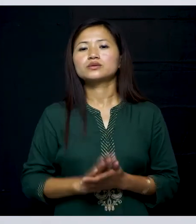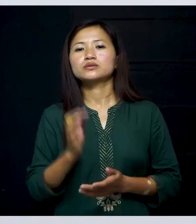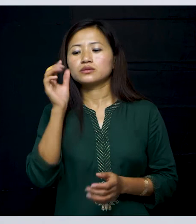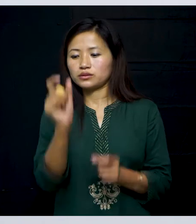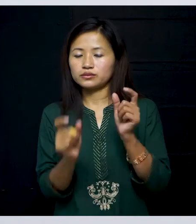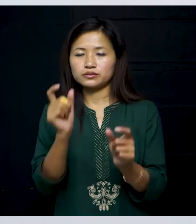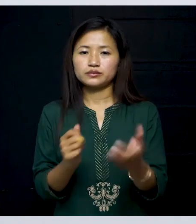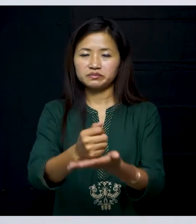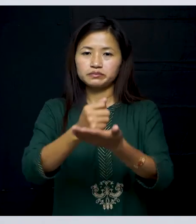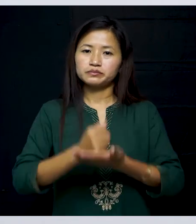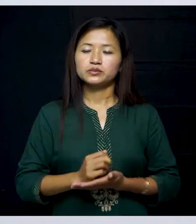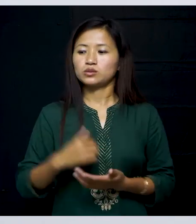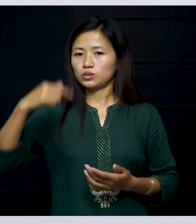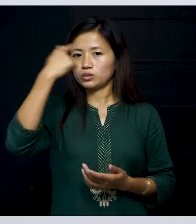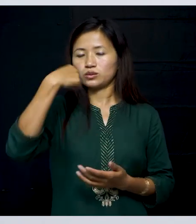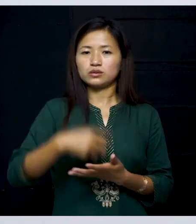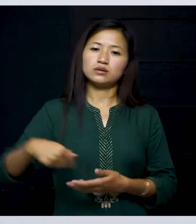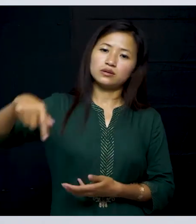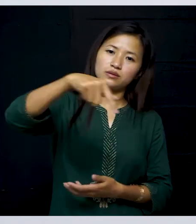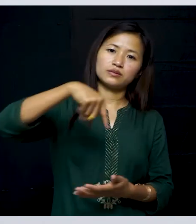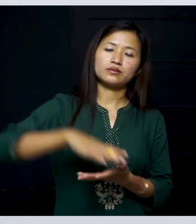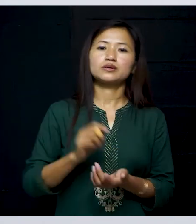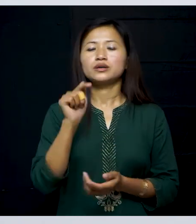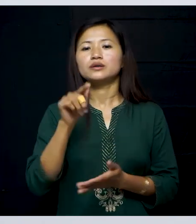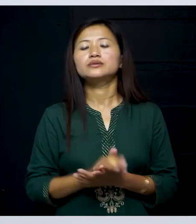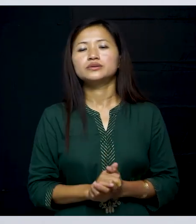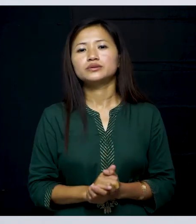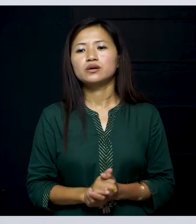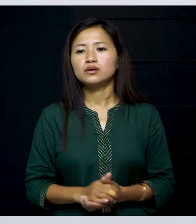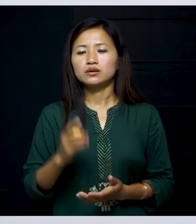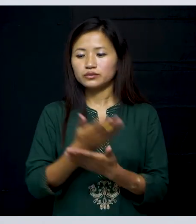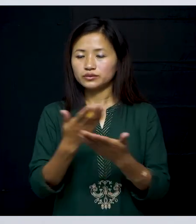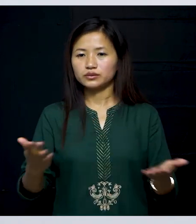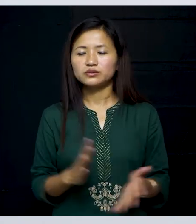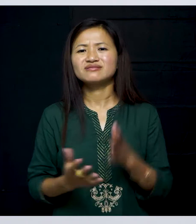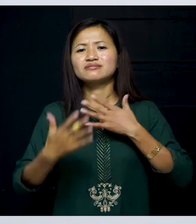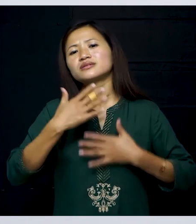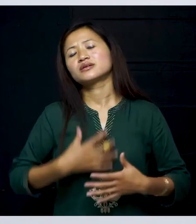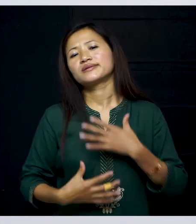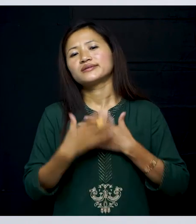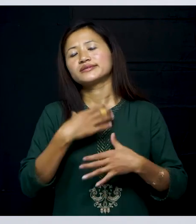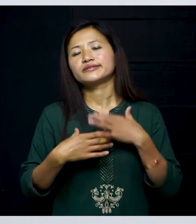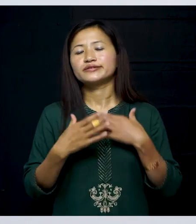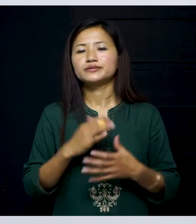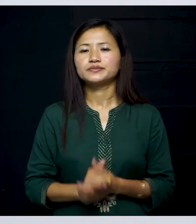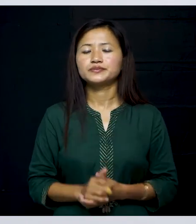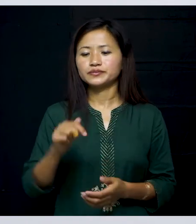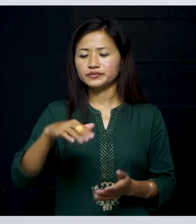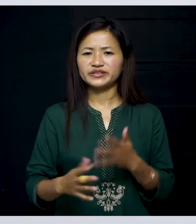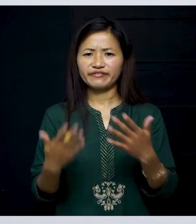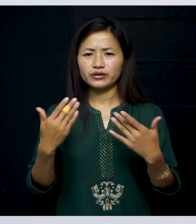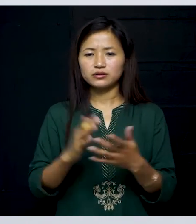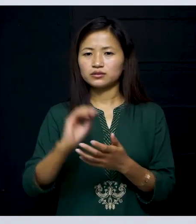who are around you. Okay, it is very important to help. It is not only them who will suffer, but we also will be affected in some